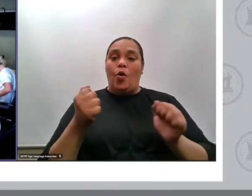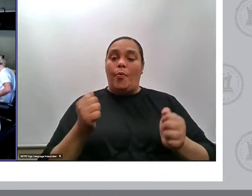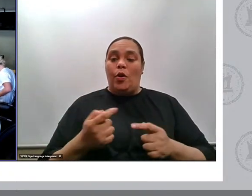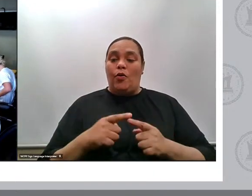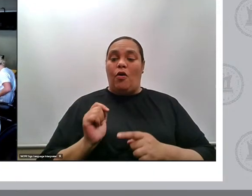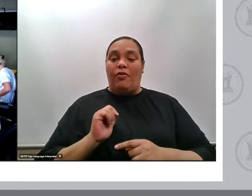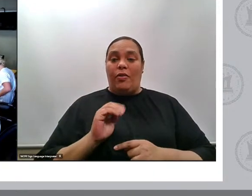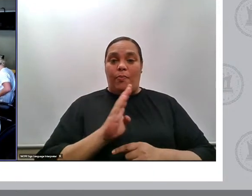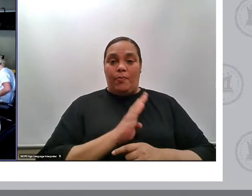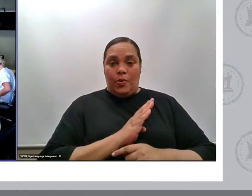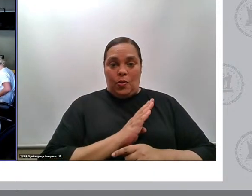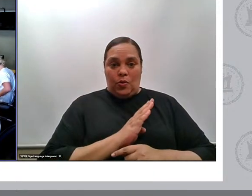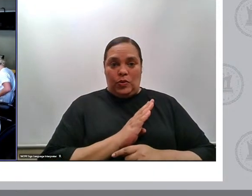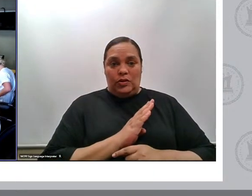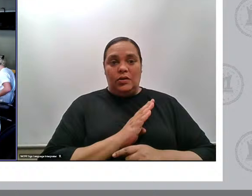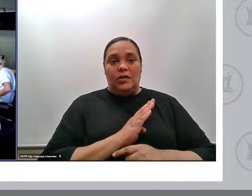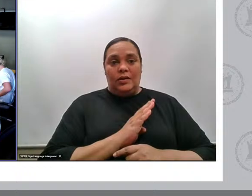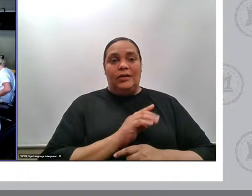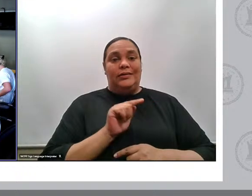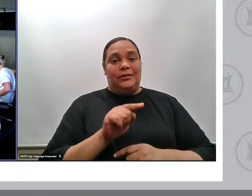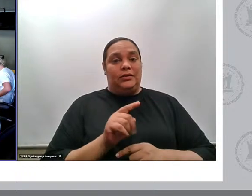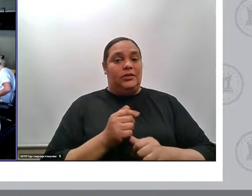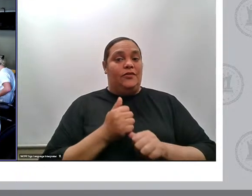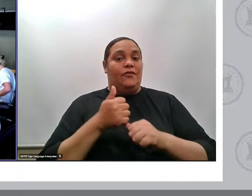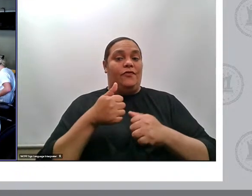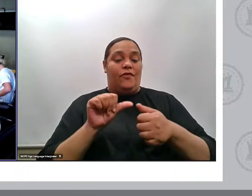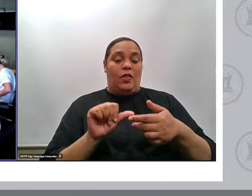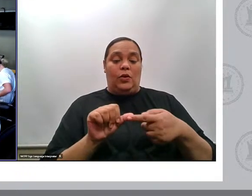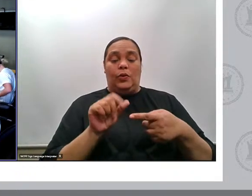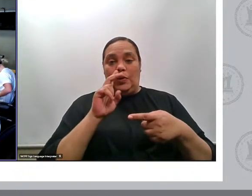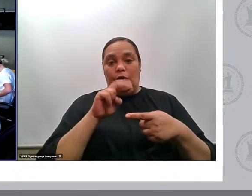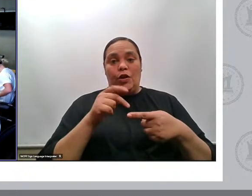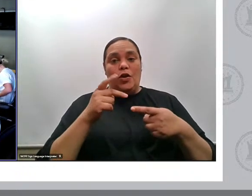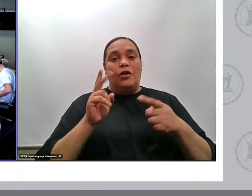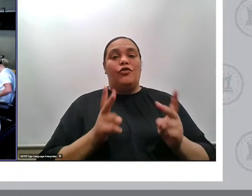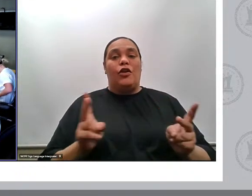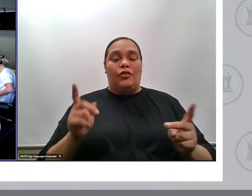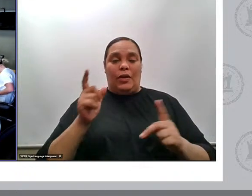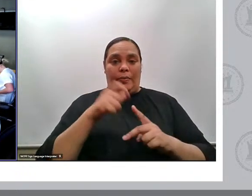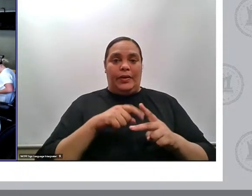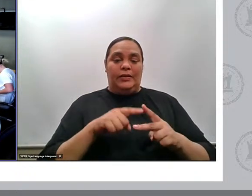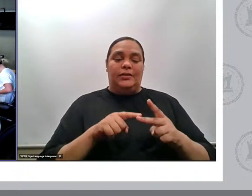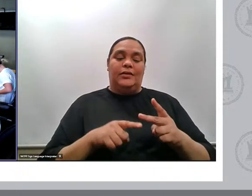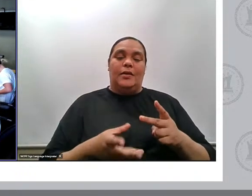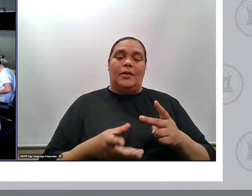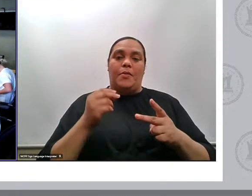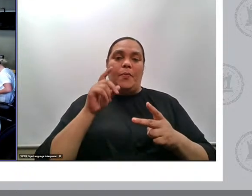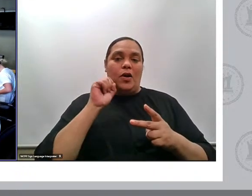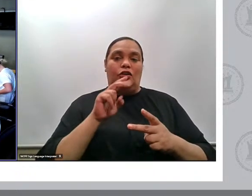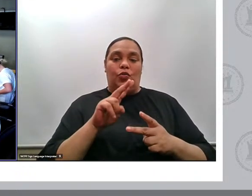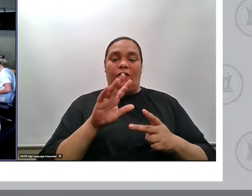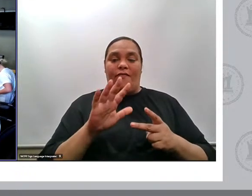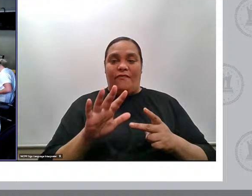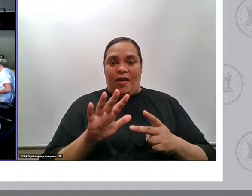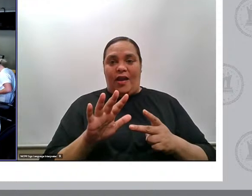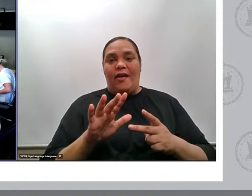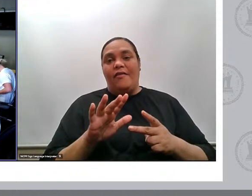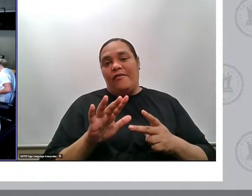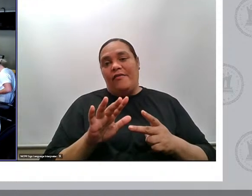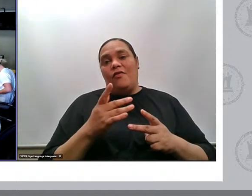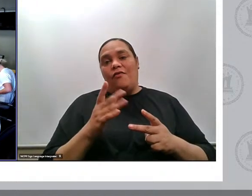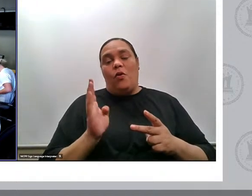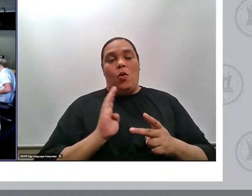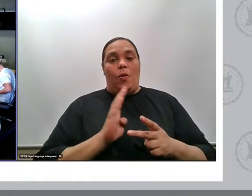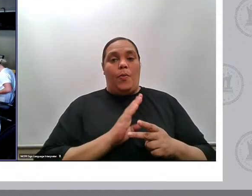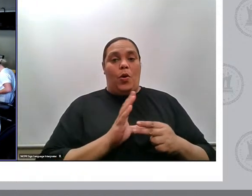board is as follows. You should be a natural person, have attained the age of 25 in the case of a board